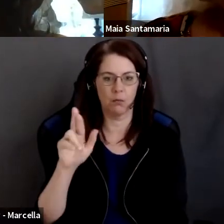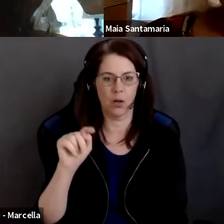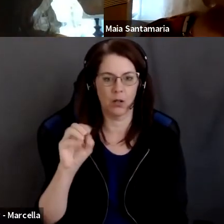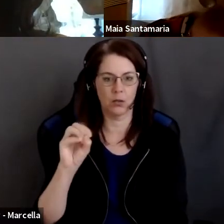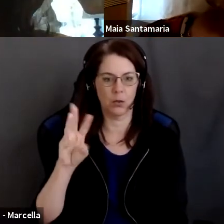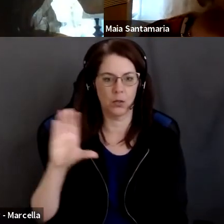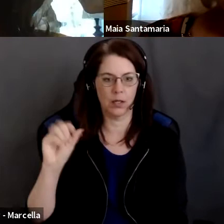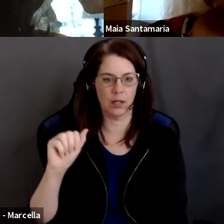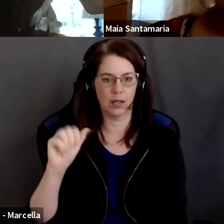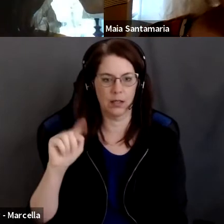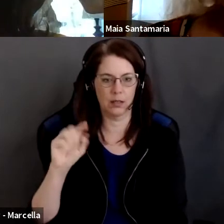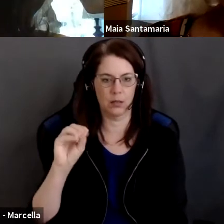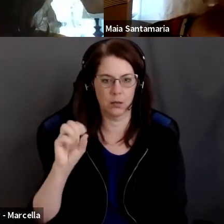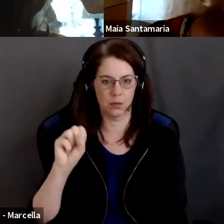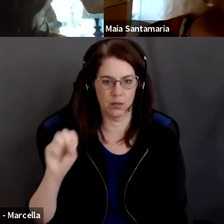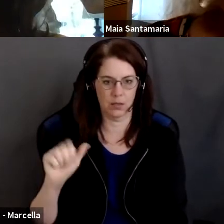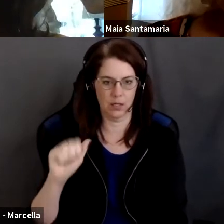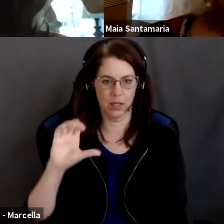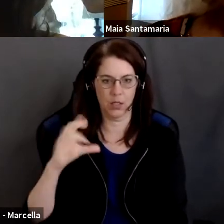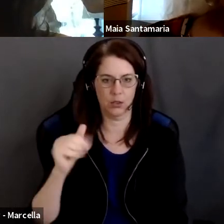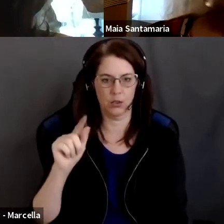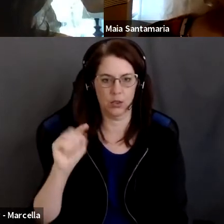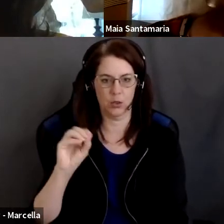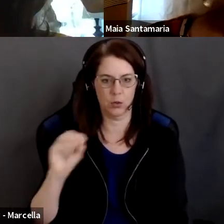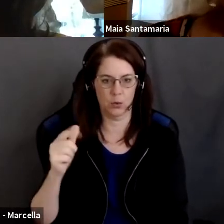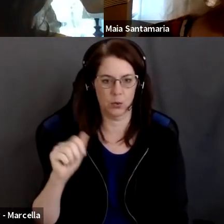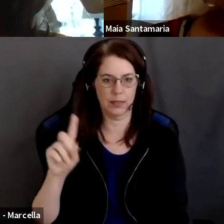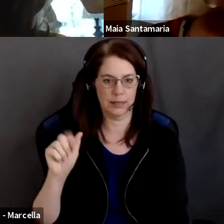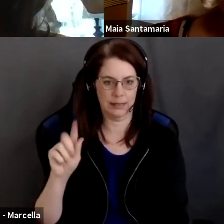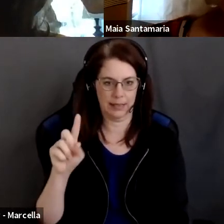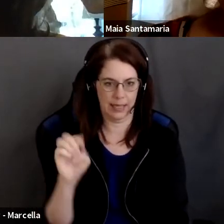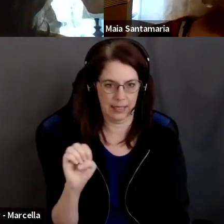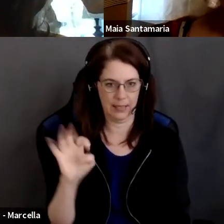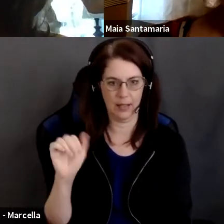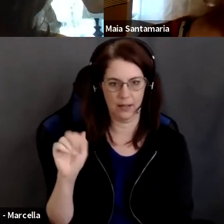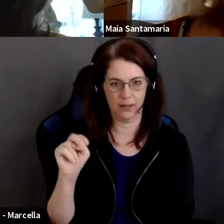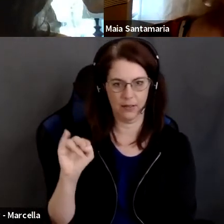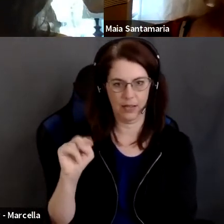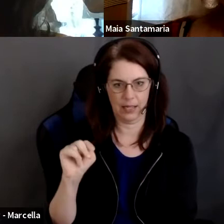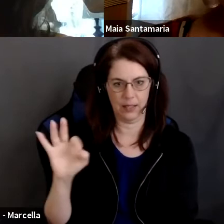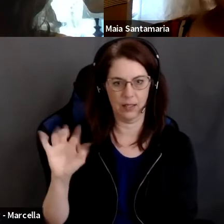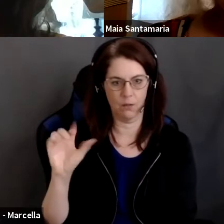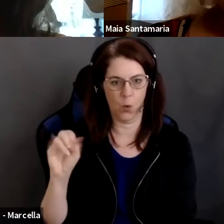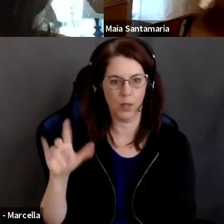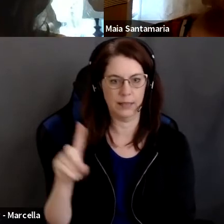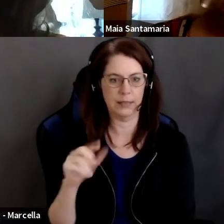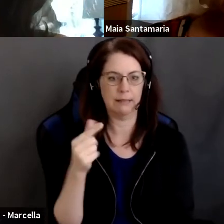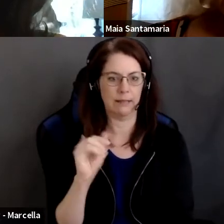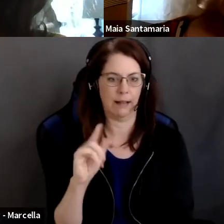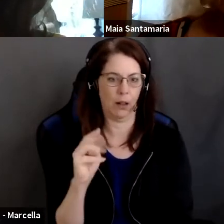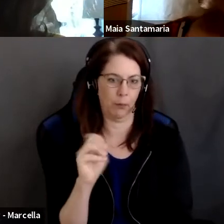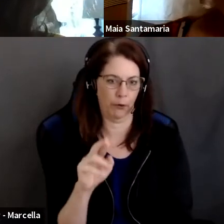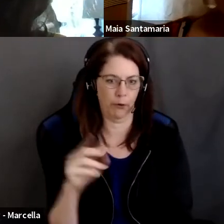Catoosa, Chattooga, Dade, Fannin, and Floyd, Gilmer,